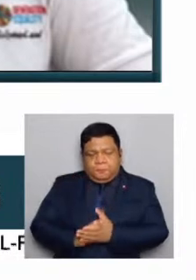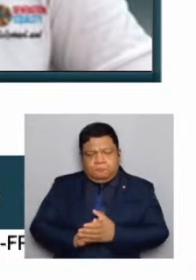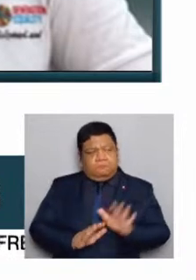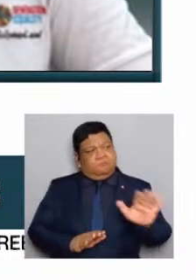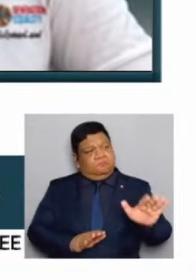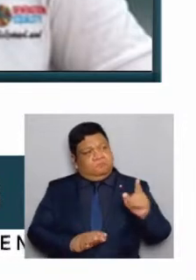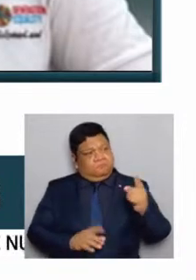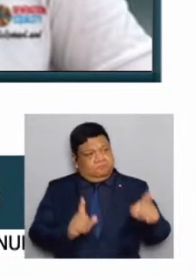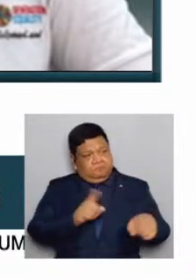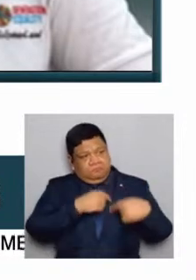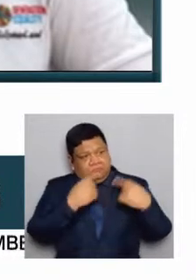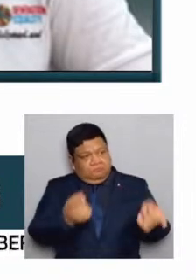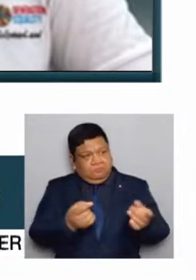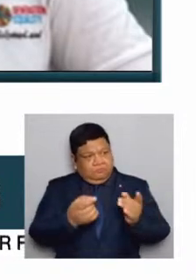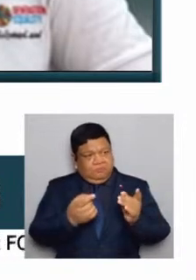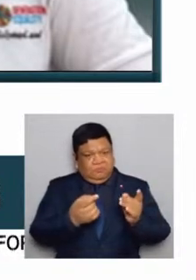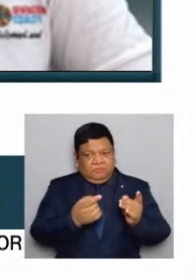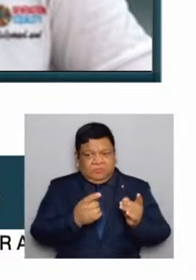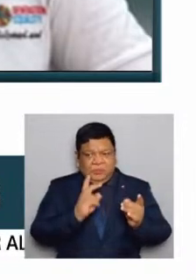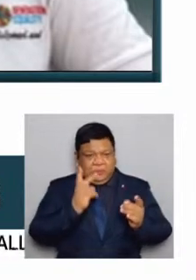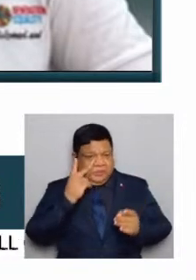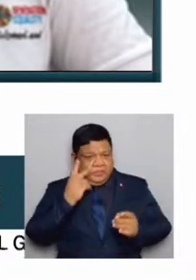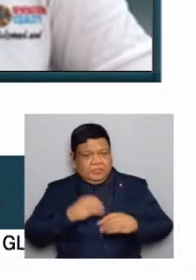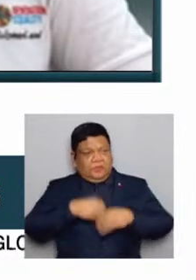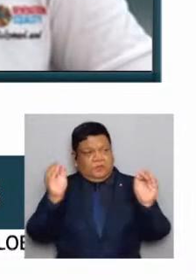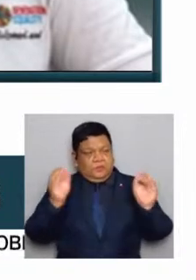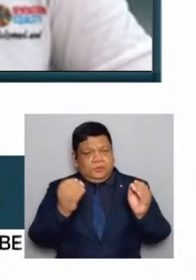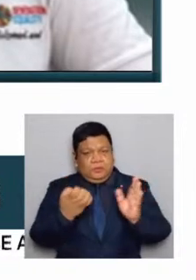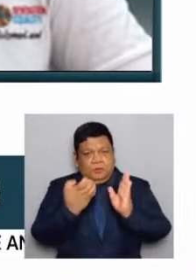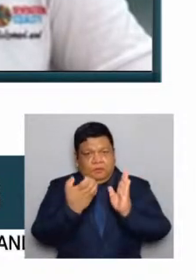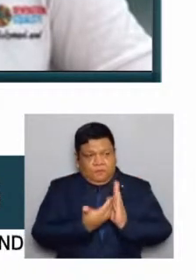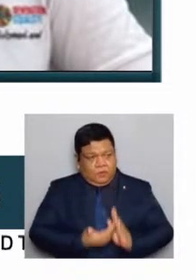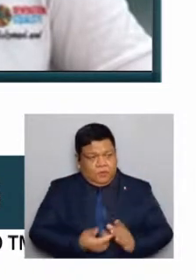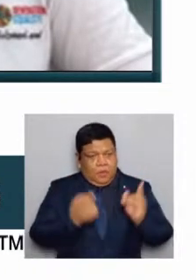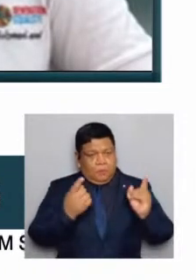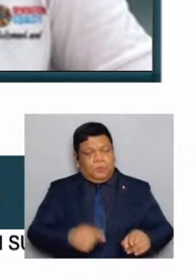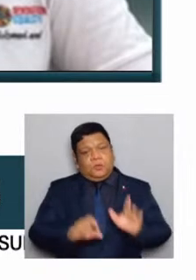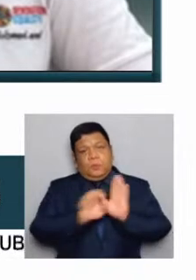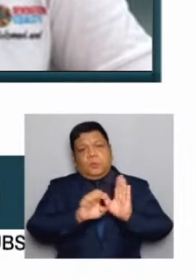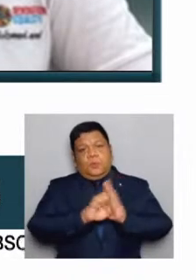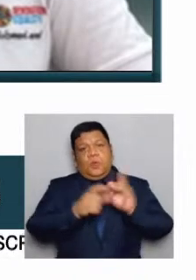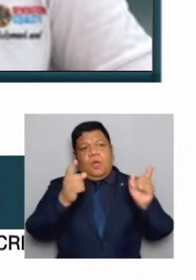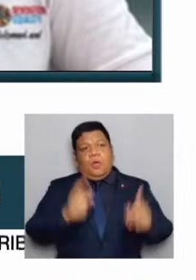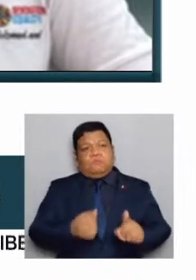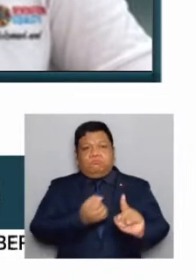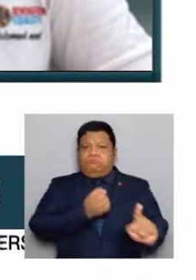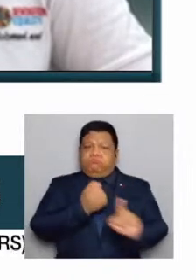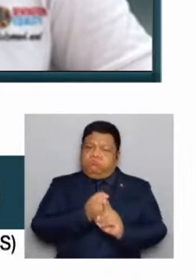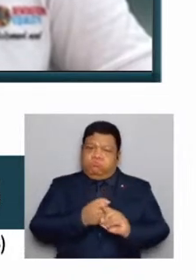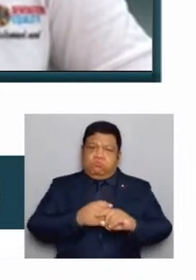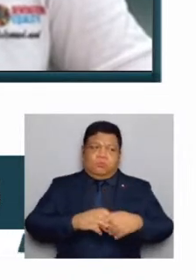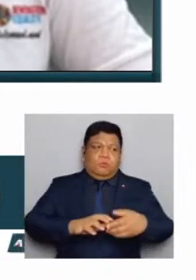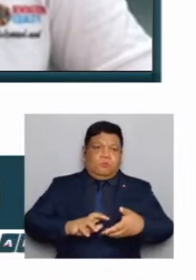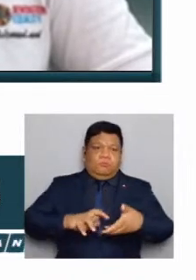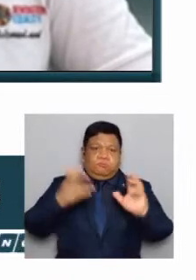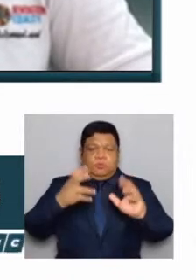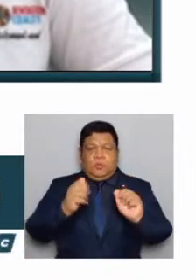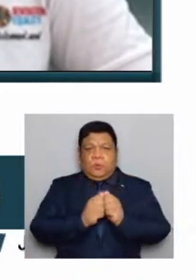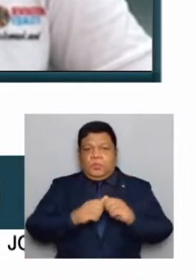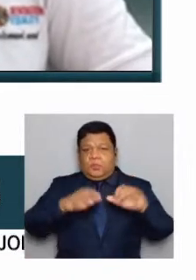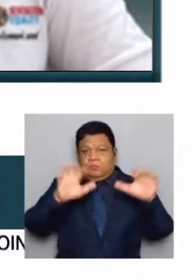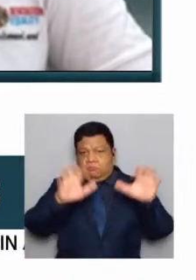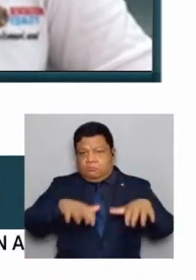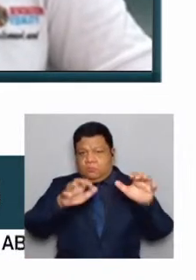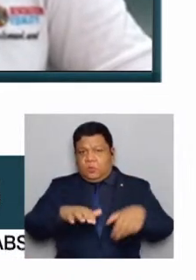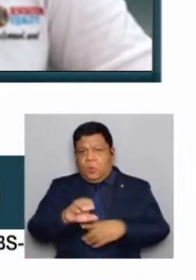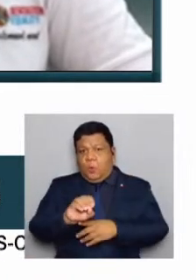this. Take, for instance, what happened to the areas devastated by Typhoon Odette. Give